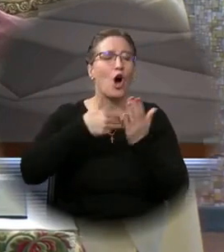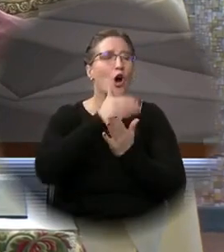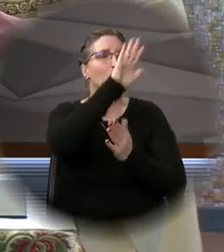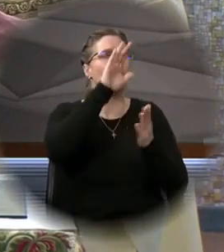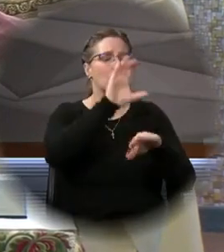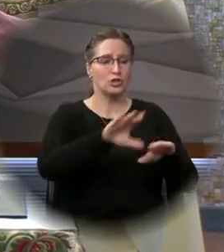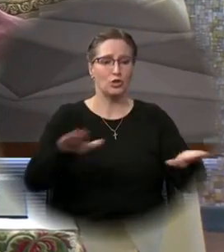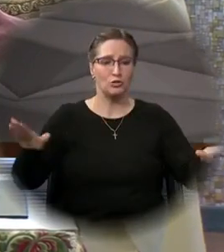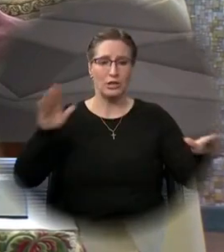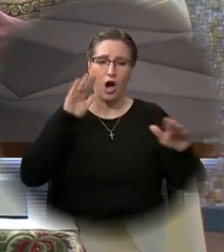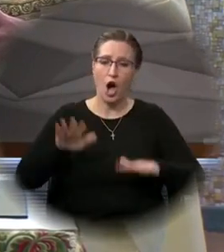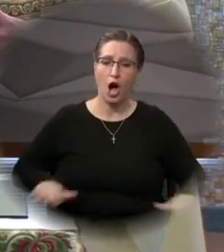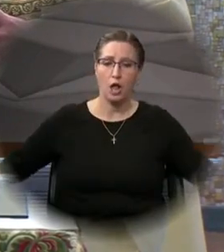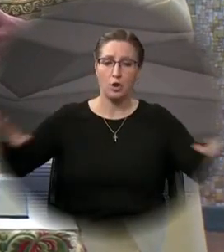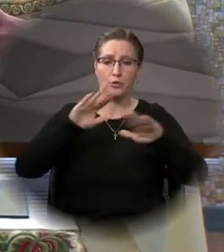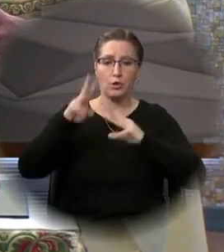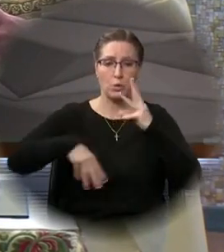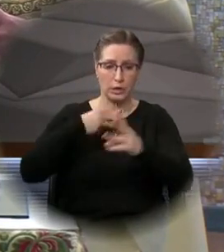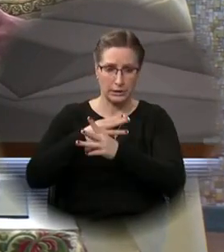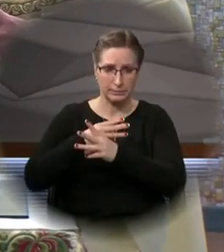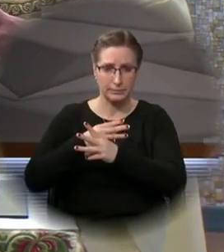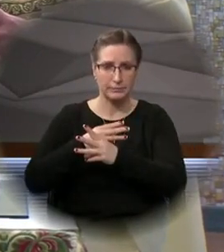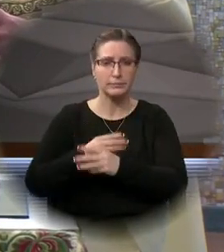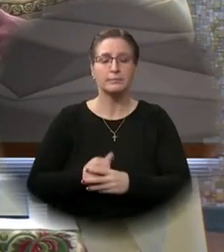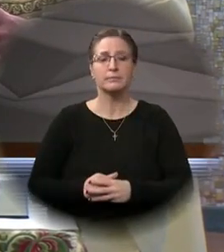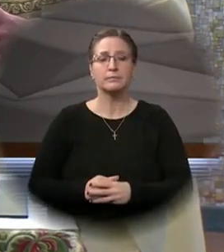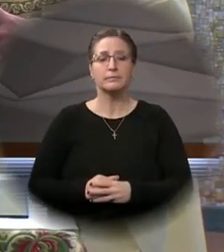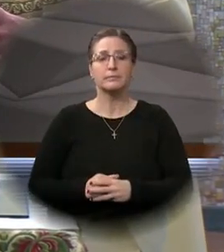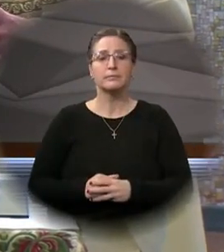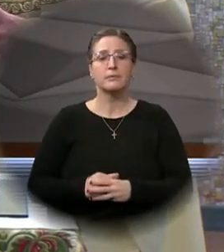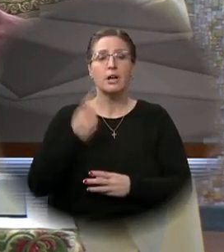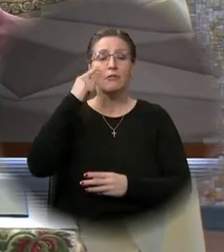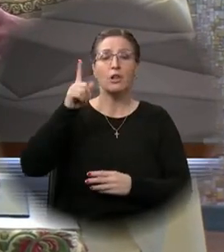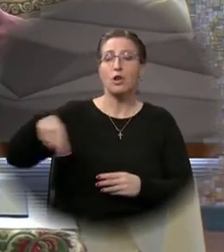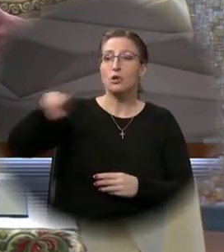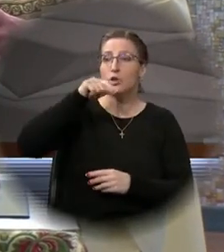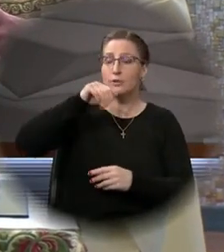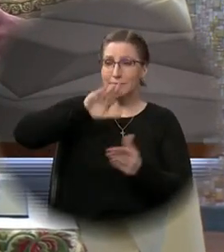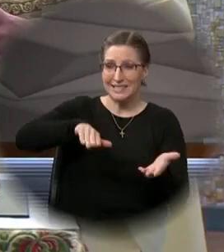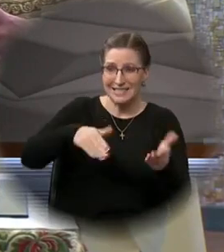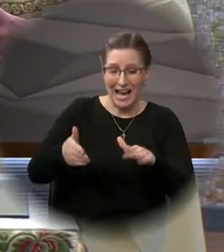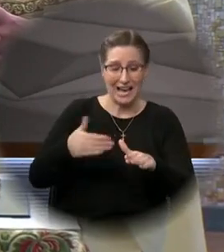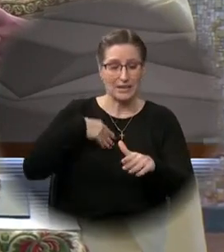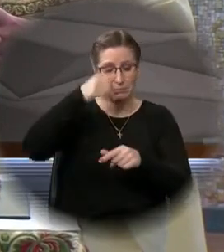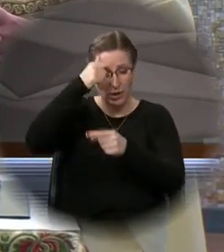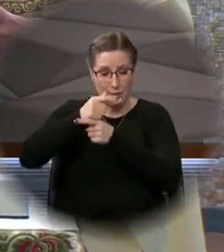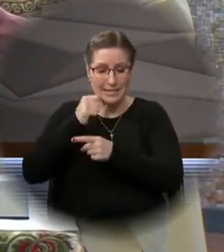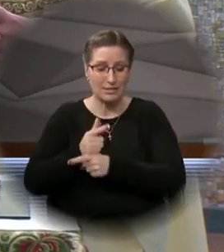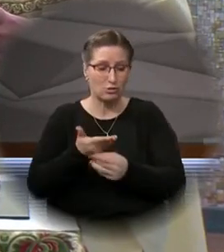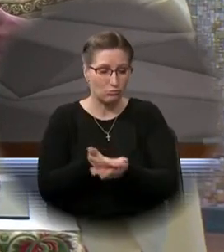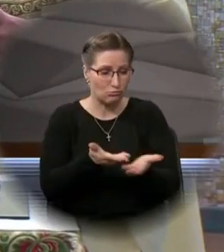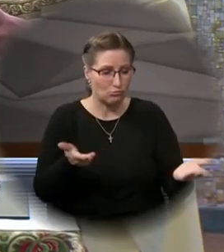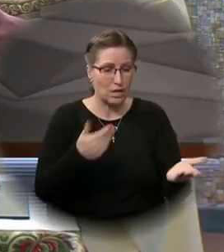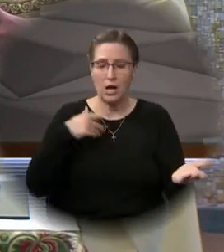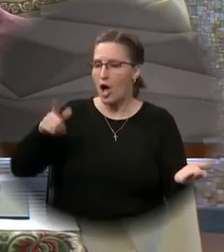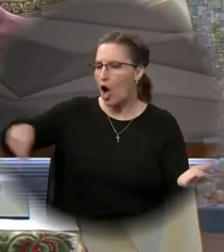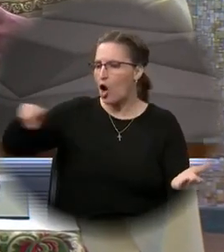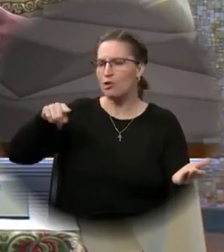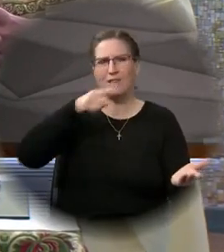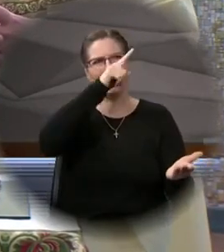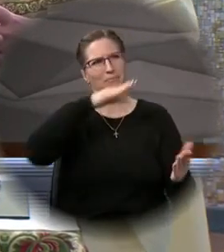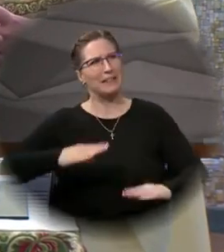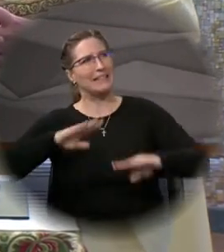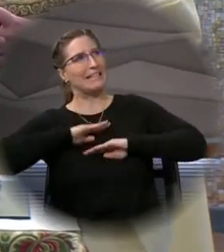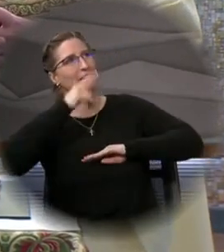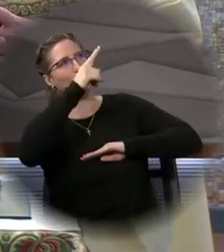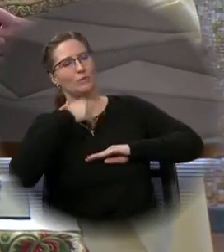children scattered throughout the world. To our departed brothers and sisters, and to all who were pleasing